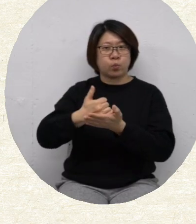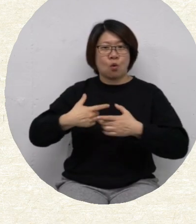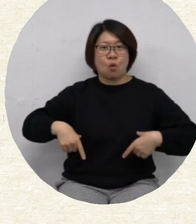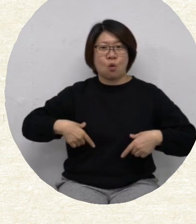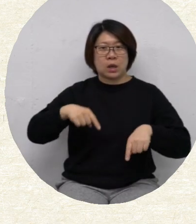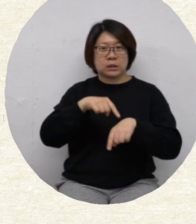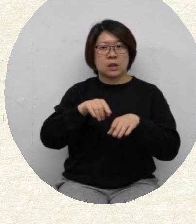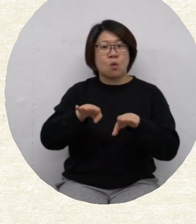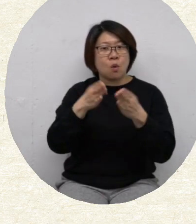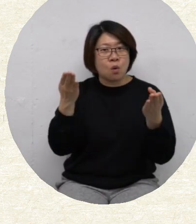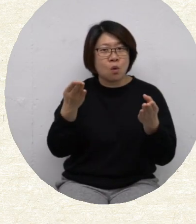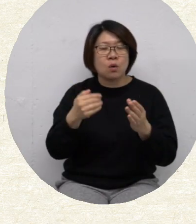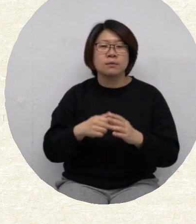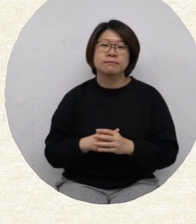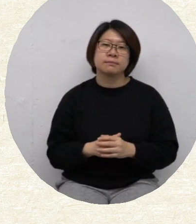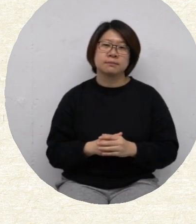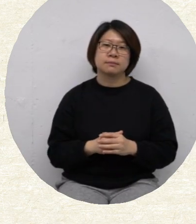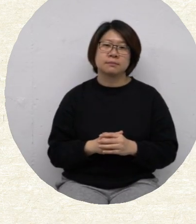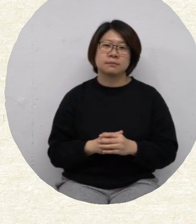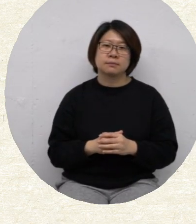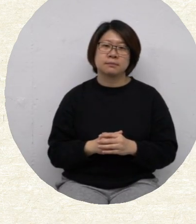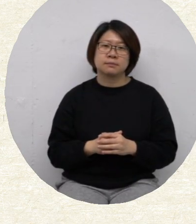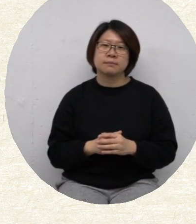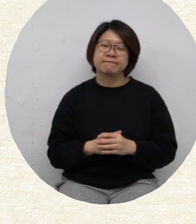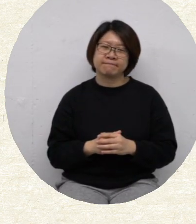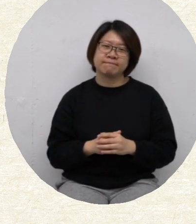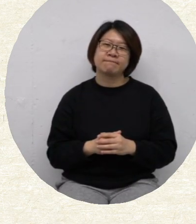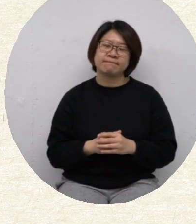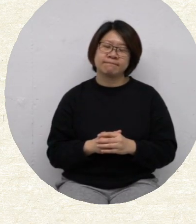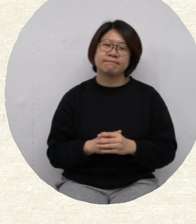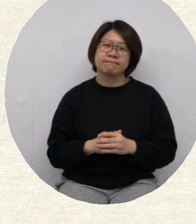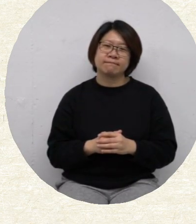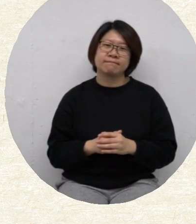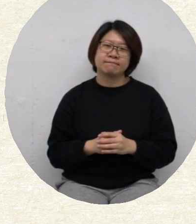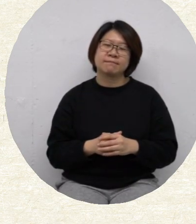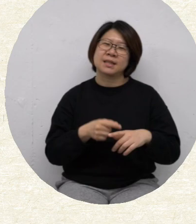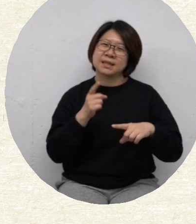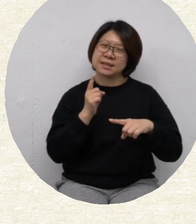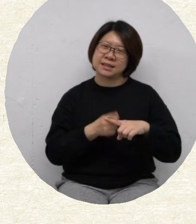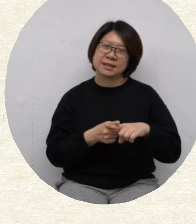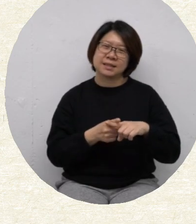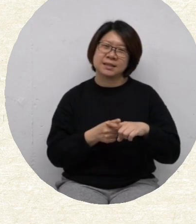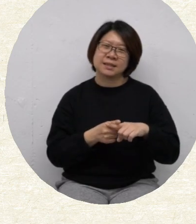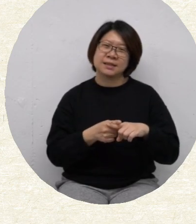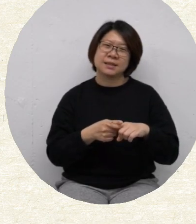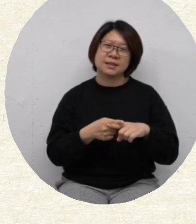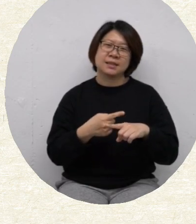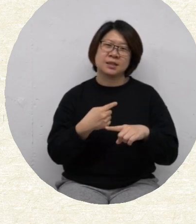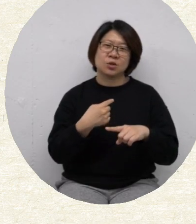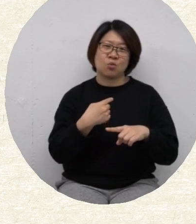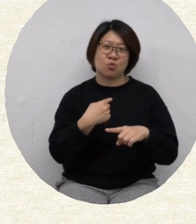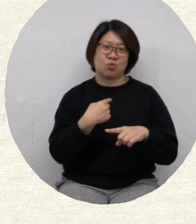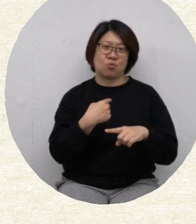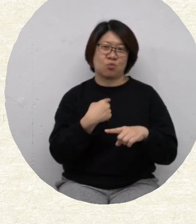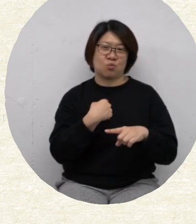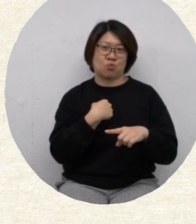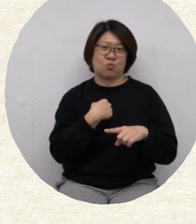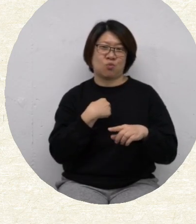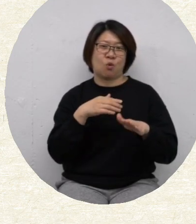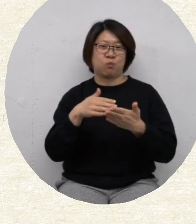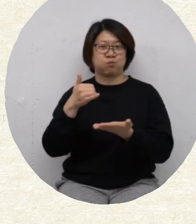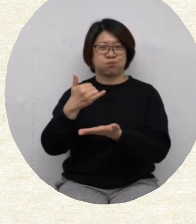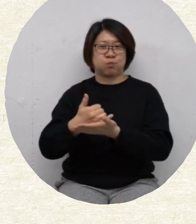discussion. First of all, a very basic question. How did you start printmaking in the